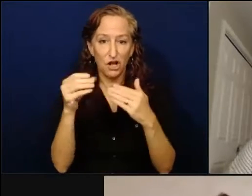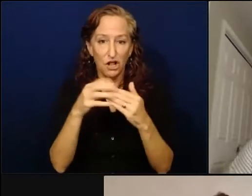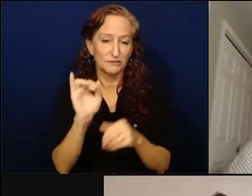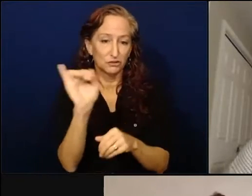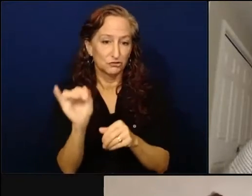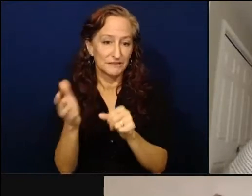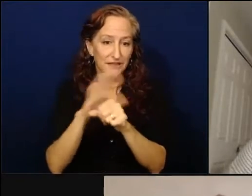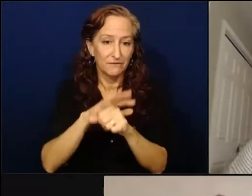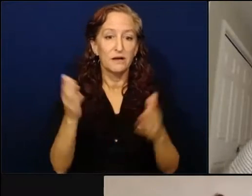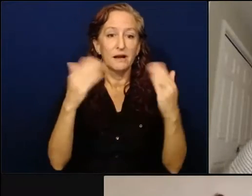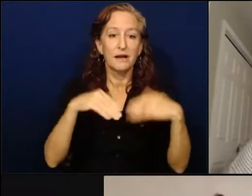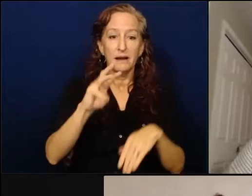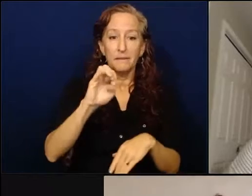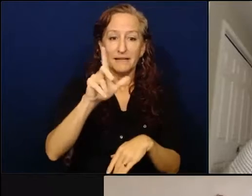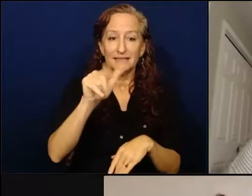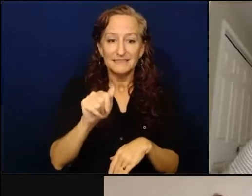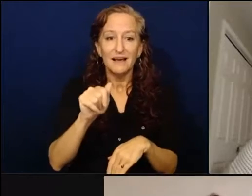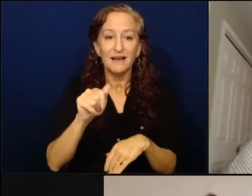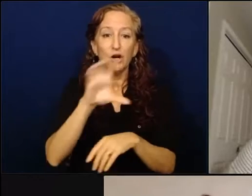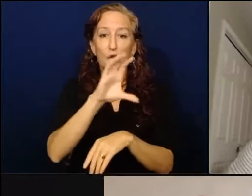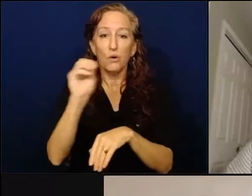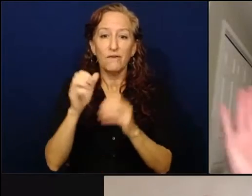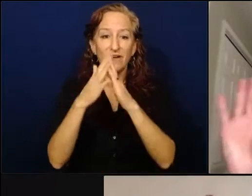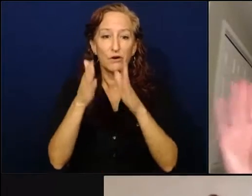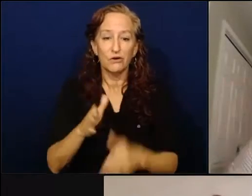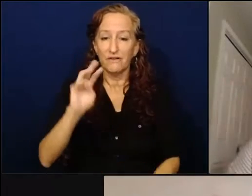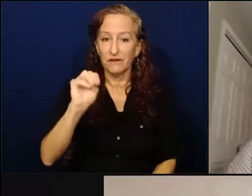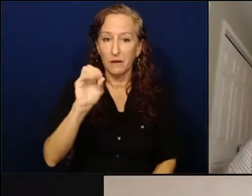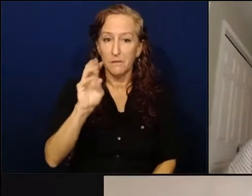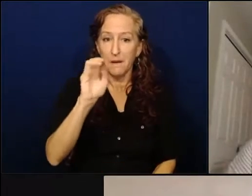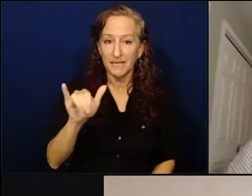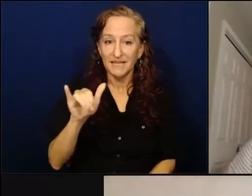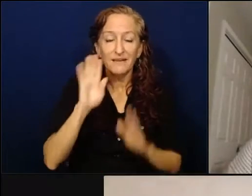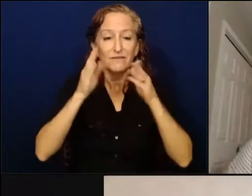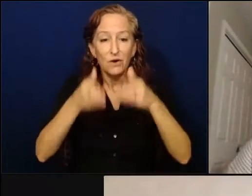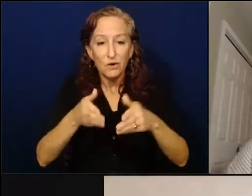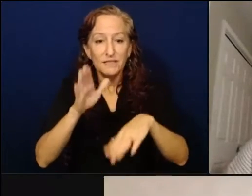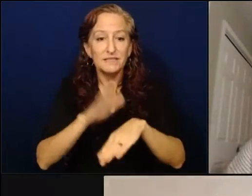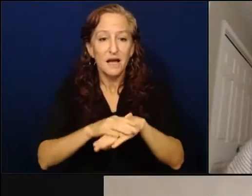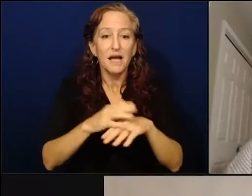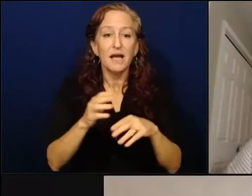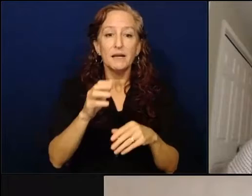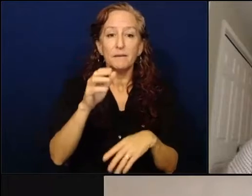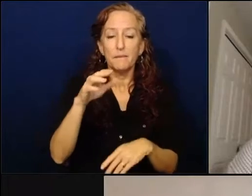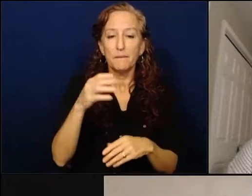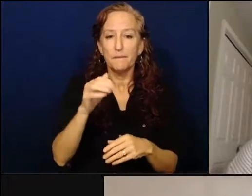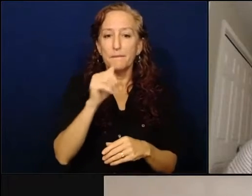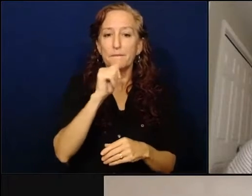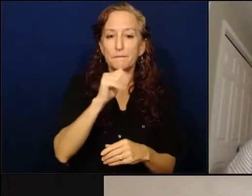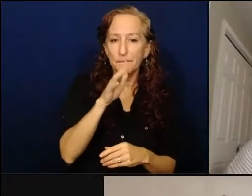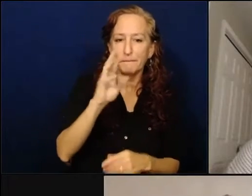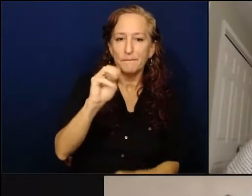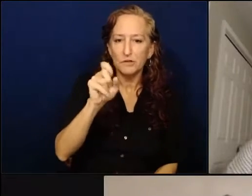she's co-founder and CEO of Mommy. It's a platform that focuses on maternity and infant care management, partnering with payers